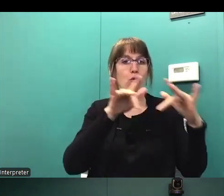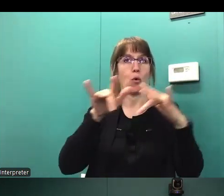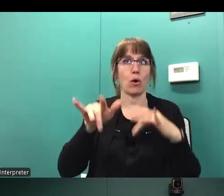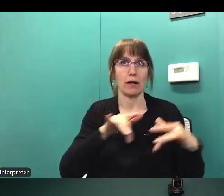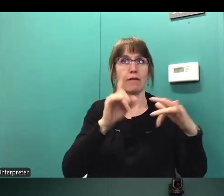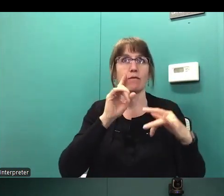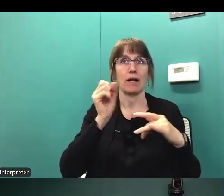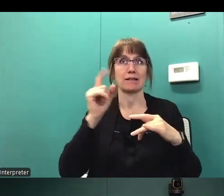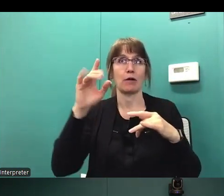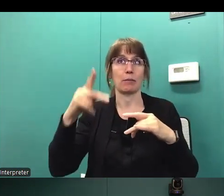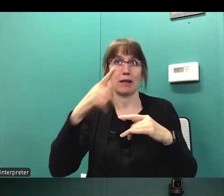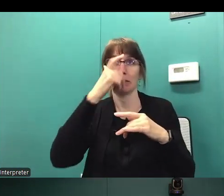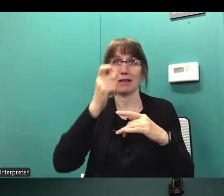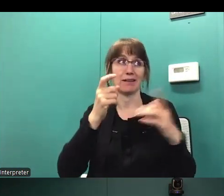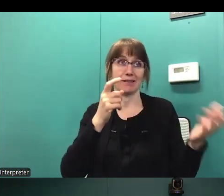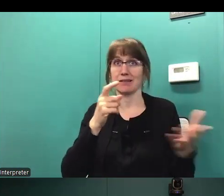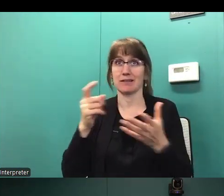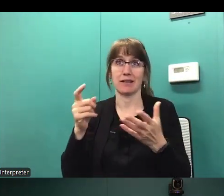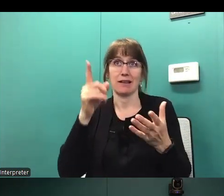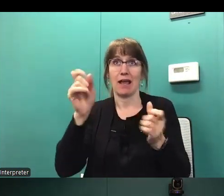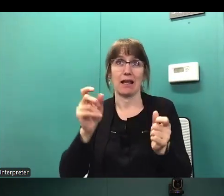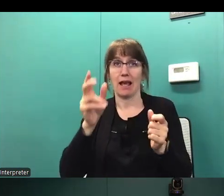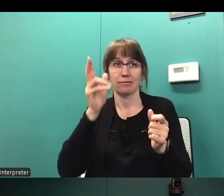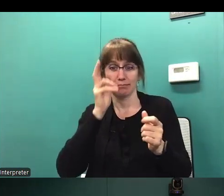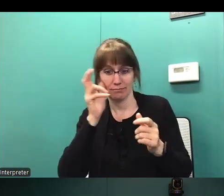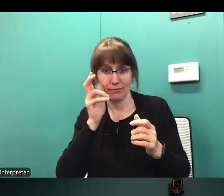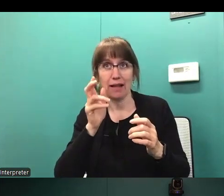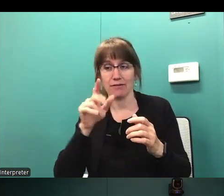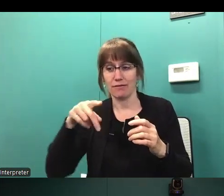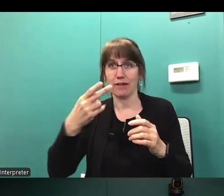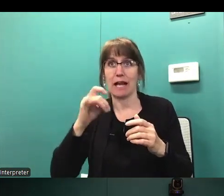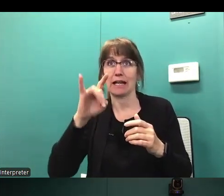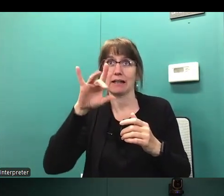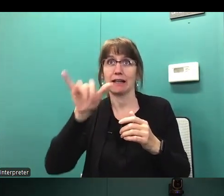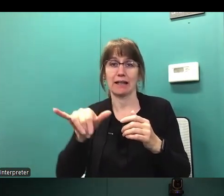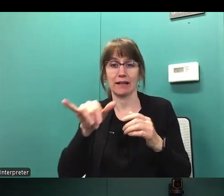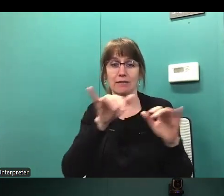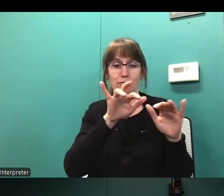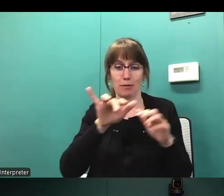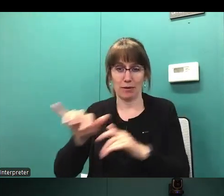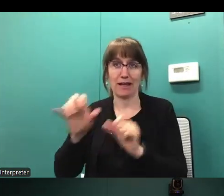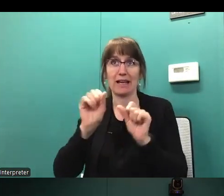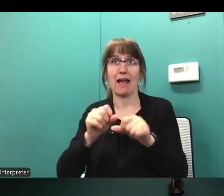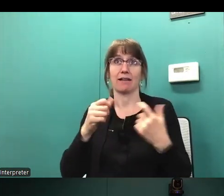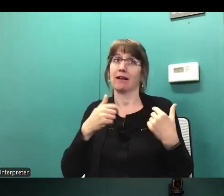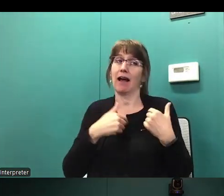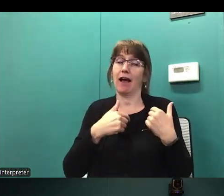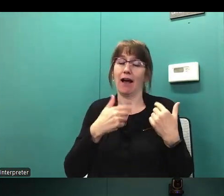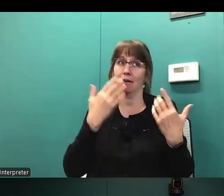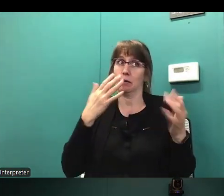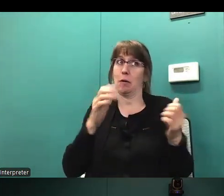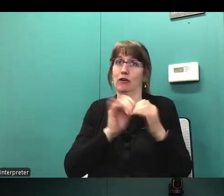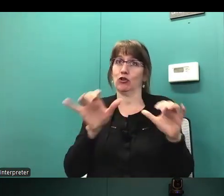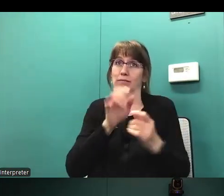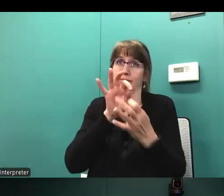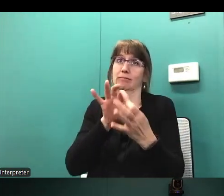because yes, I took class on it, but I'm not nearly as can remember that as well as they can. And then again, it's just like